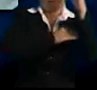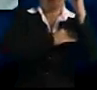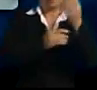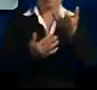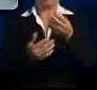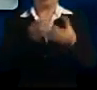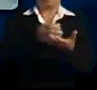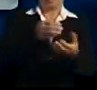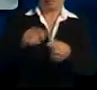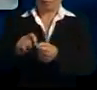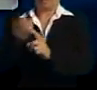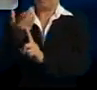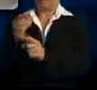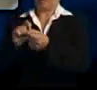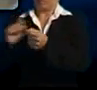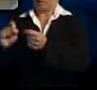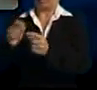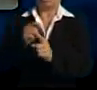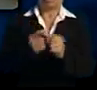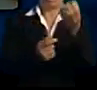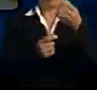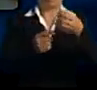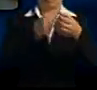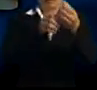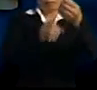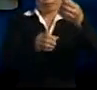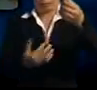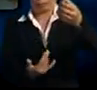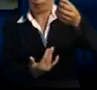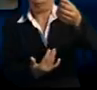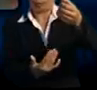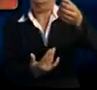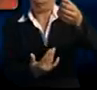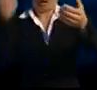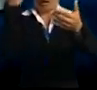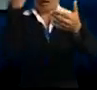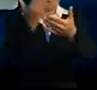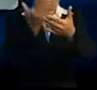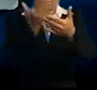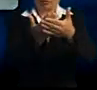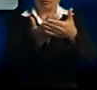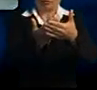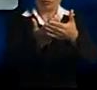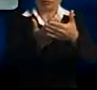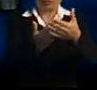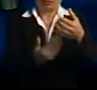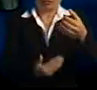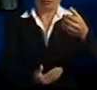Light the Bunsen burner and heat the boiling tube slowly until it glows.